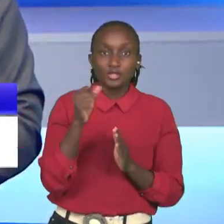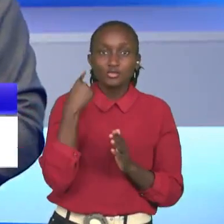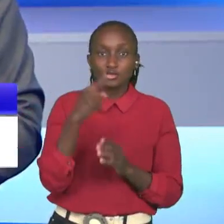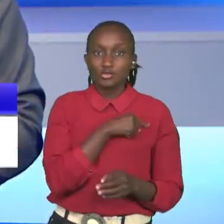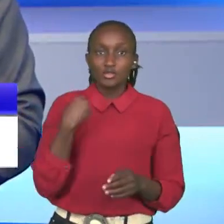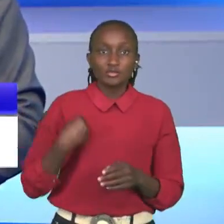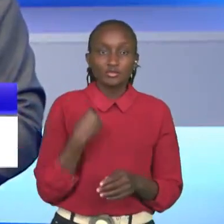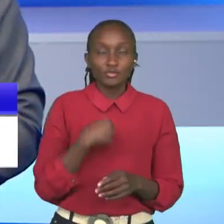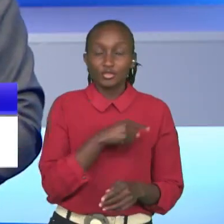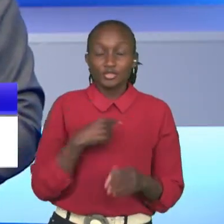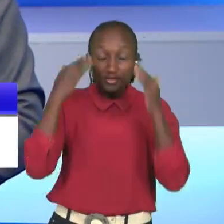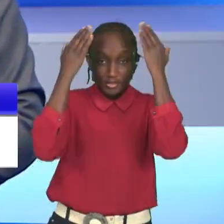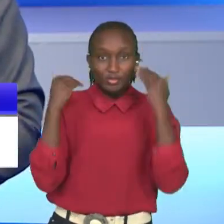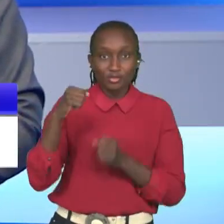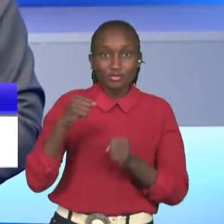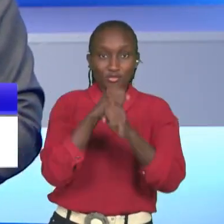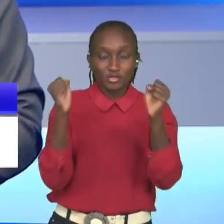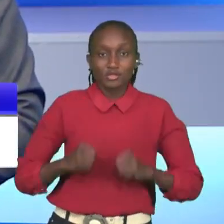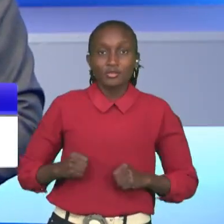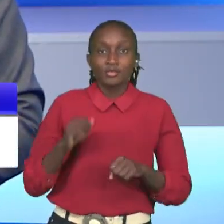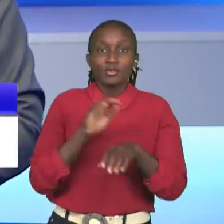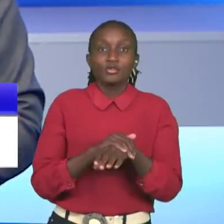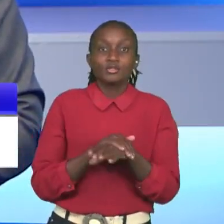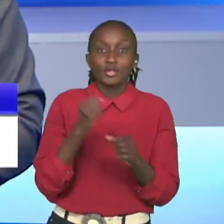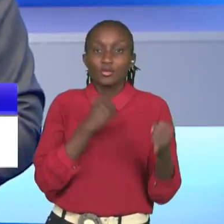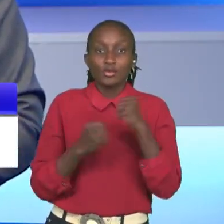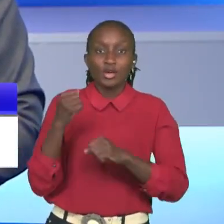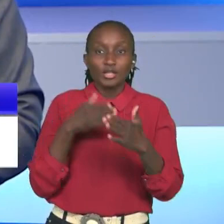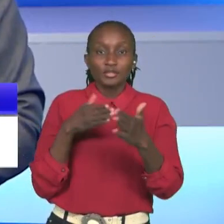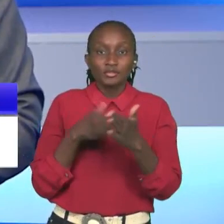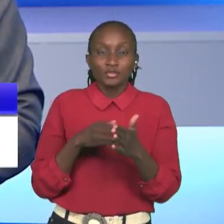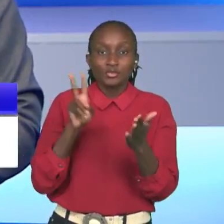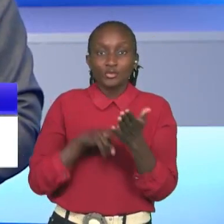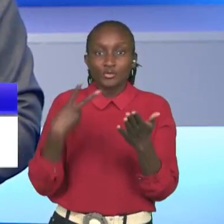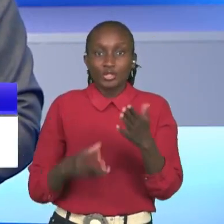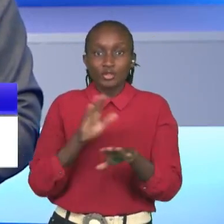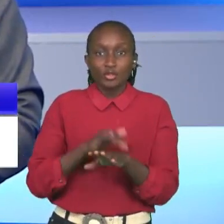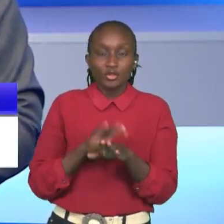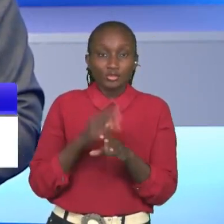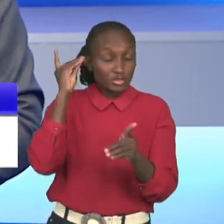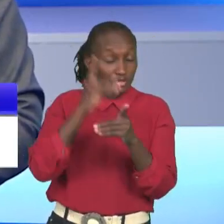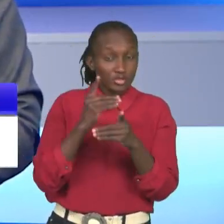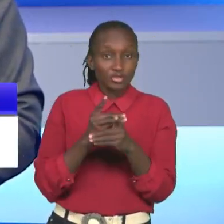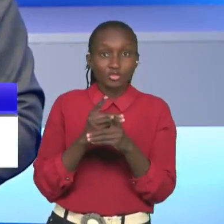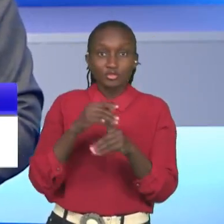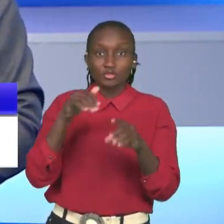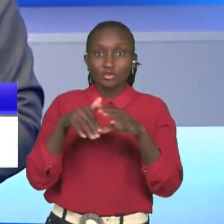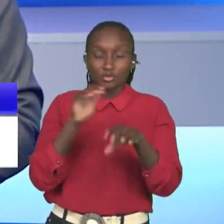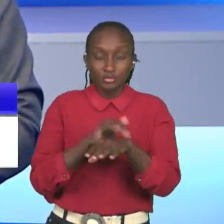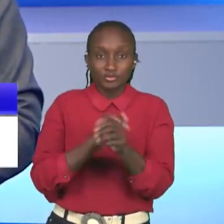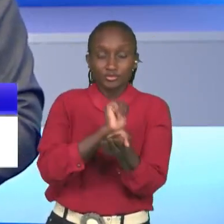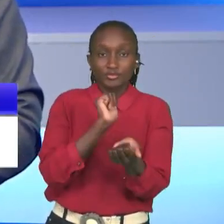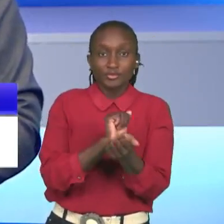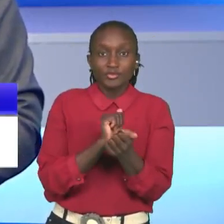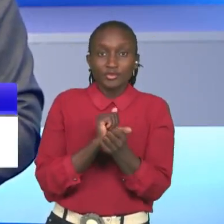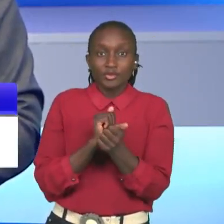the judiciary on the war against drugs over the failure to convict known drug traffickers, giving an example of the Akasha brothers who were